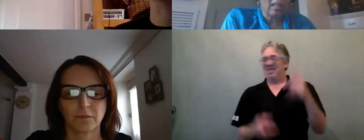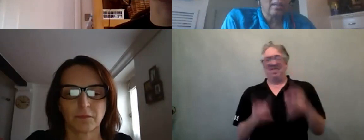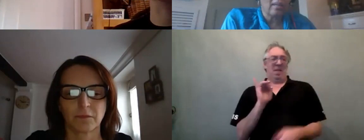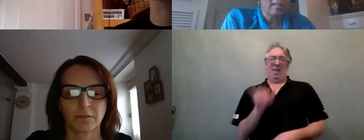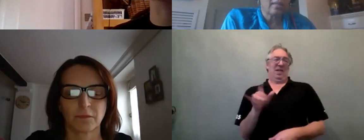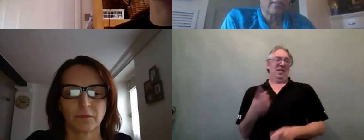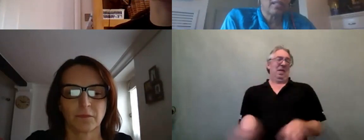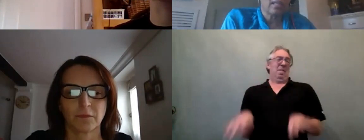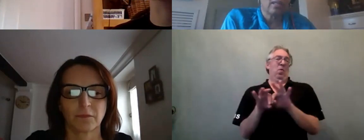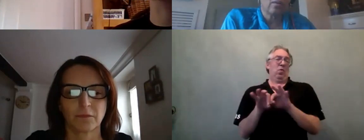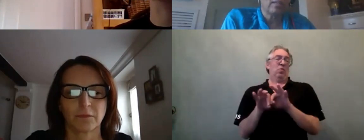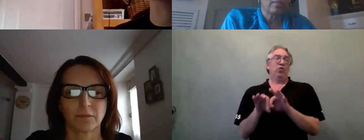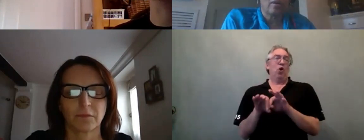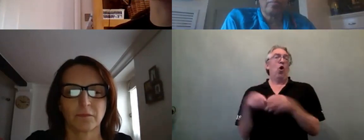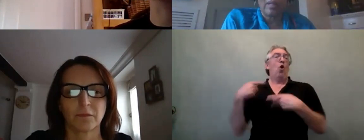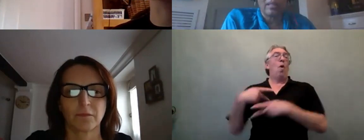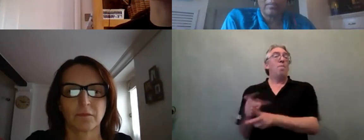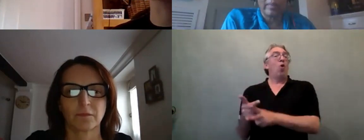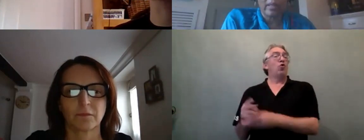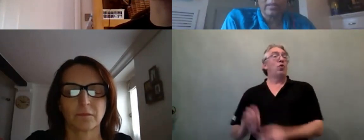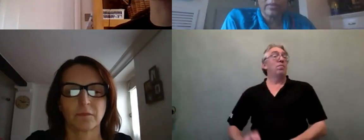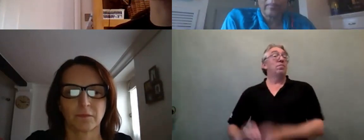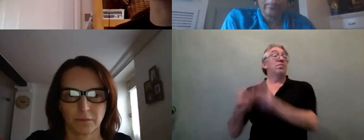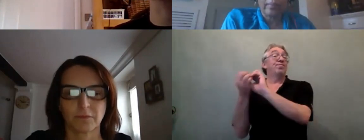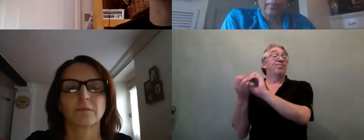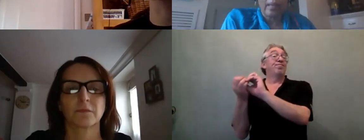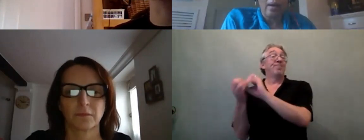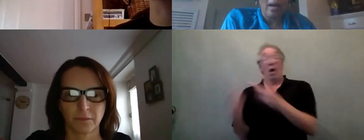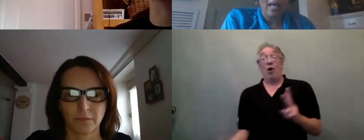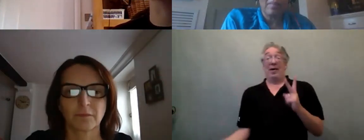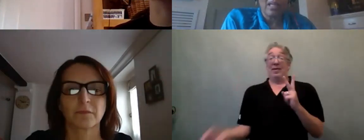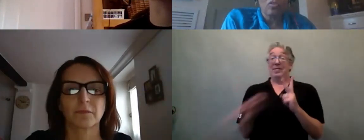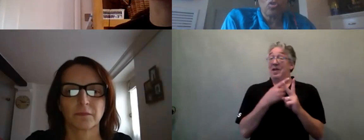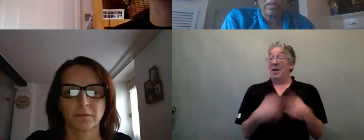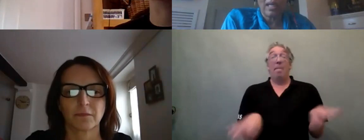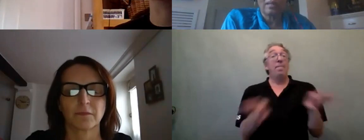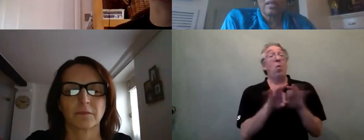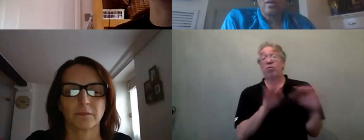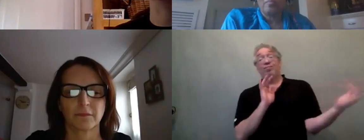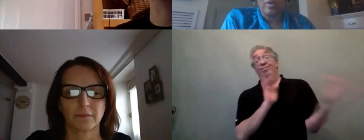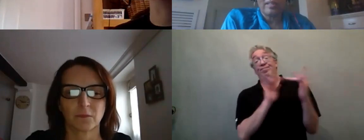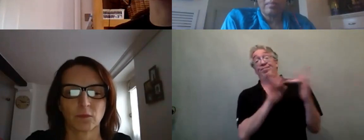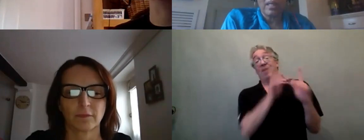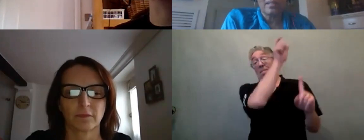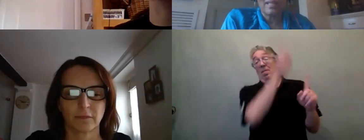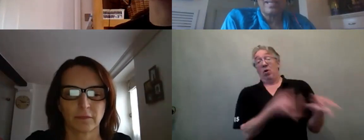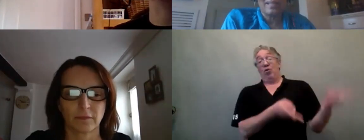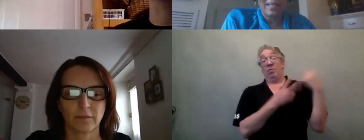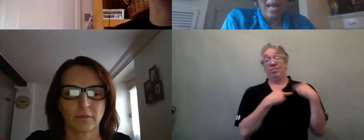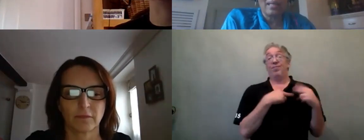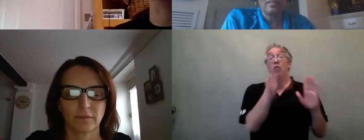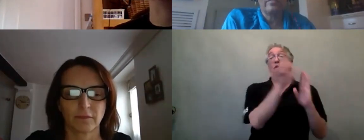I think another set of key stakeholders are policymakers, and in making sure that